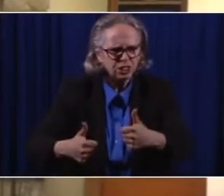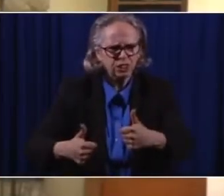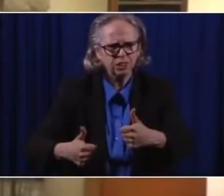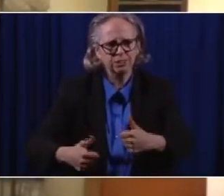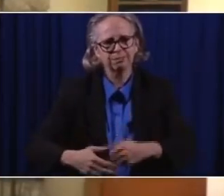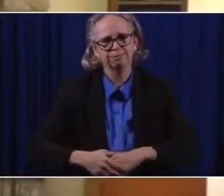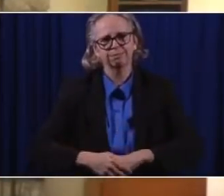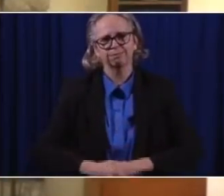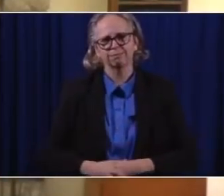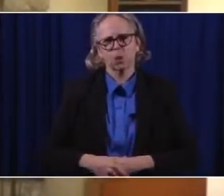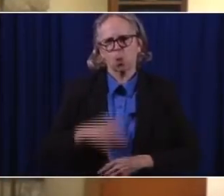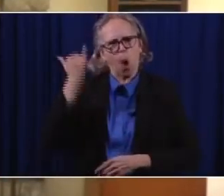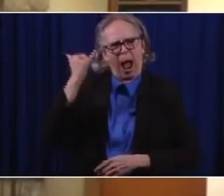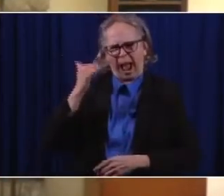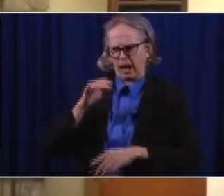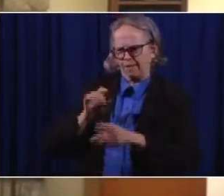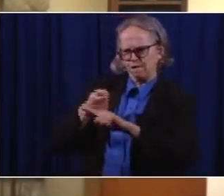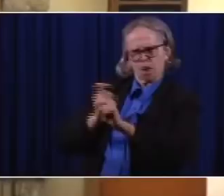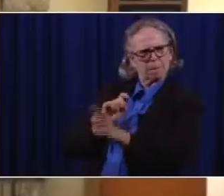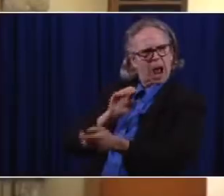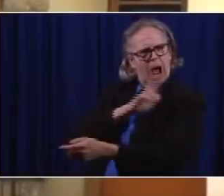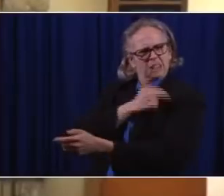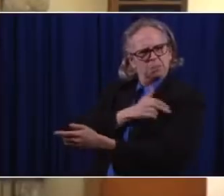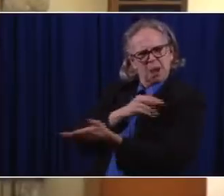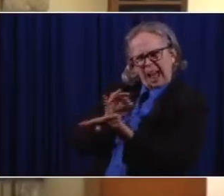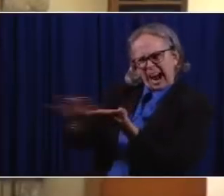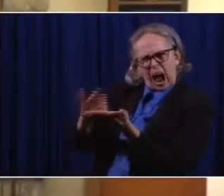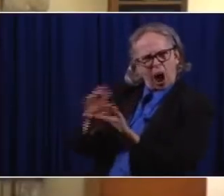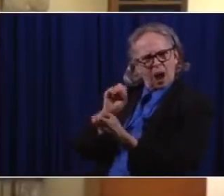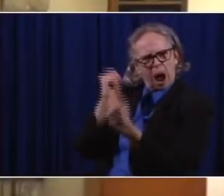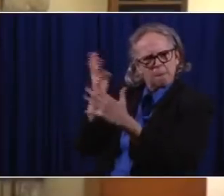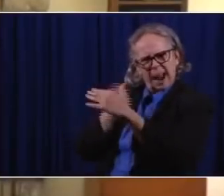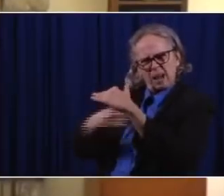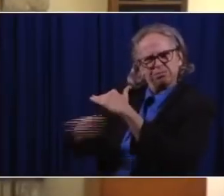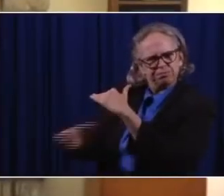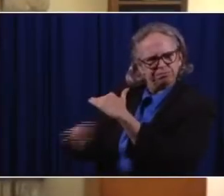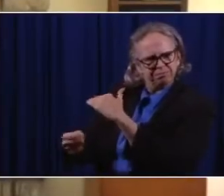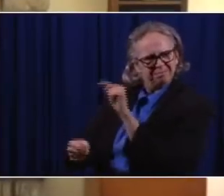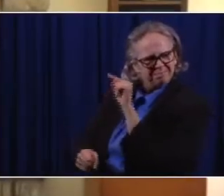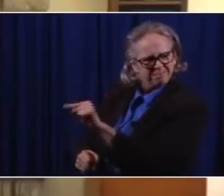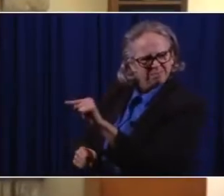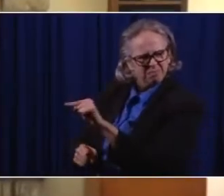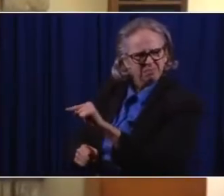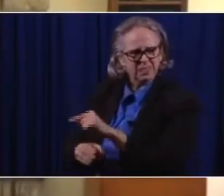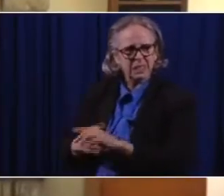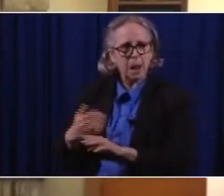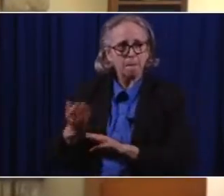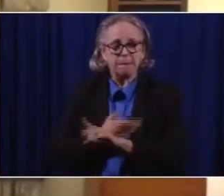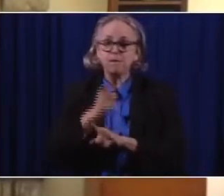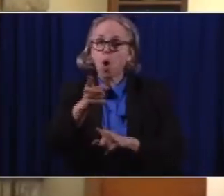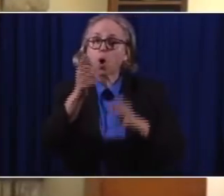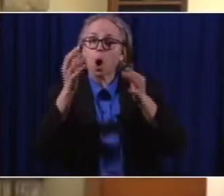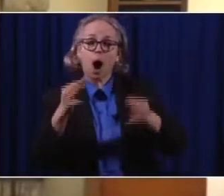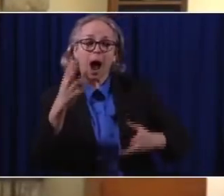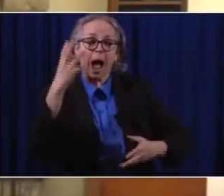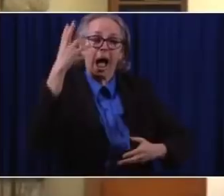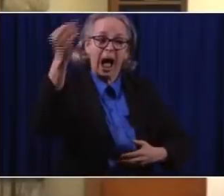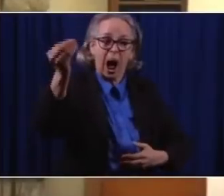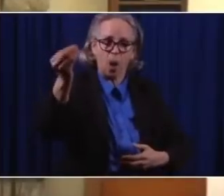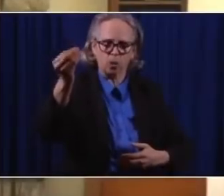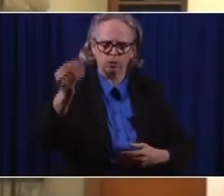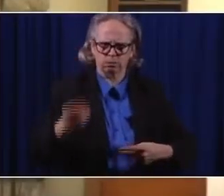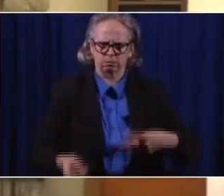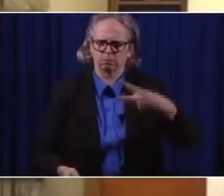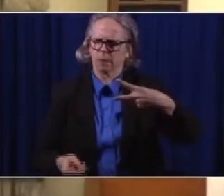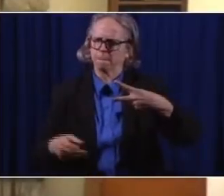So 2 things really to look at now: number of cases in your county per 100,000 population, and